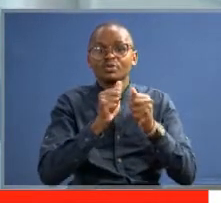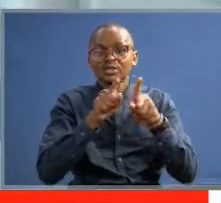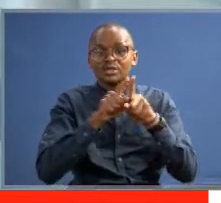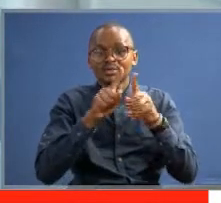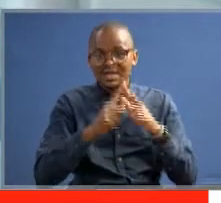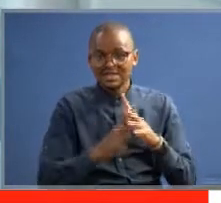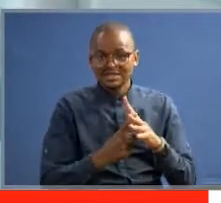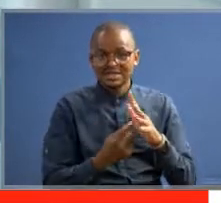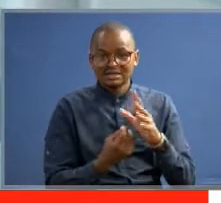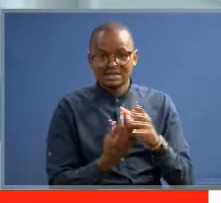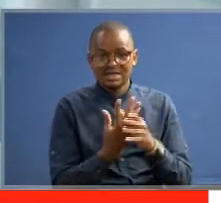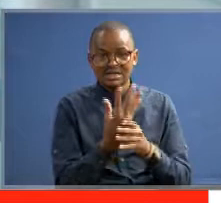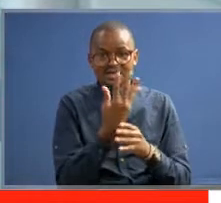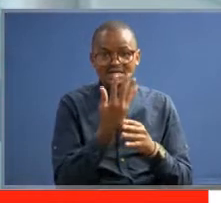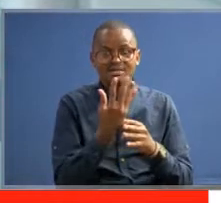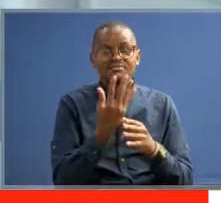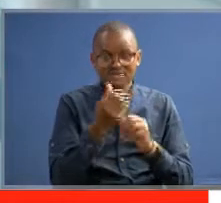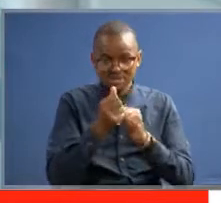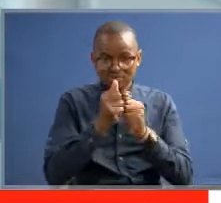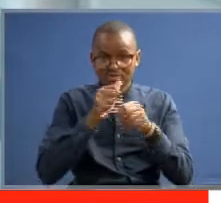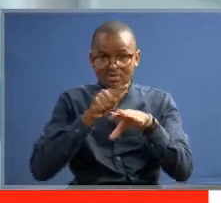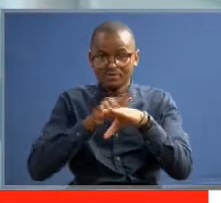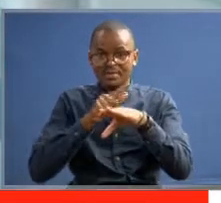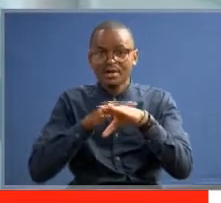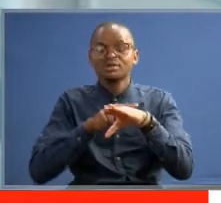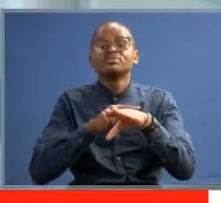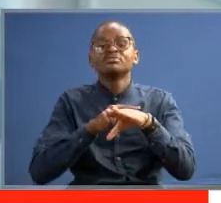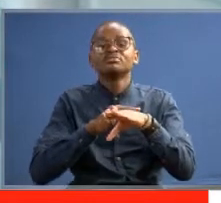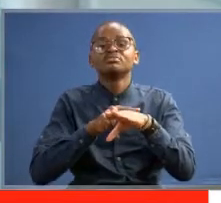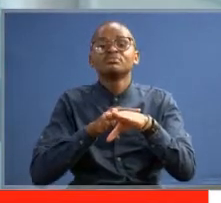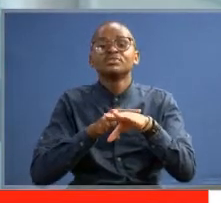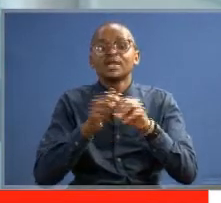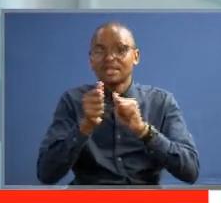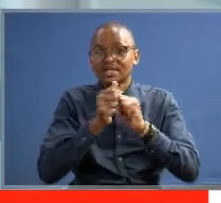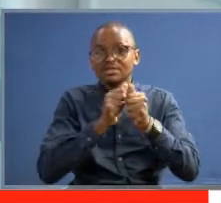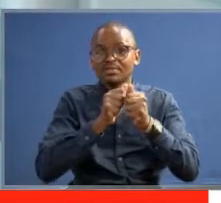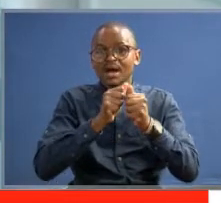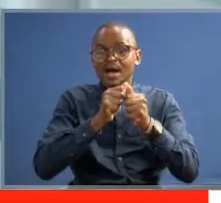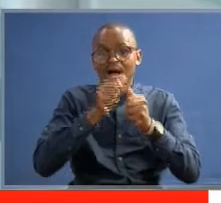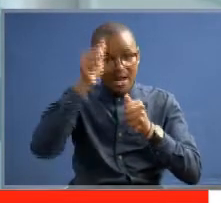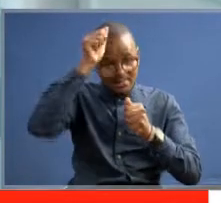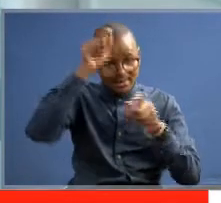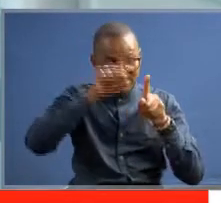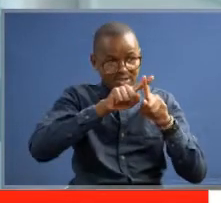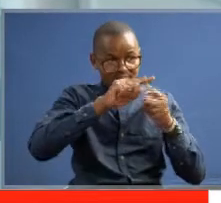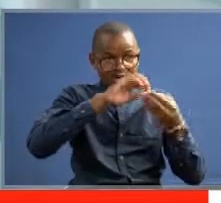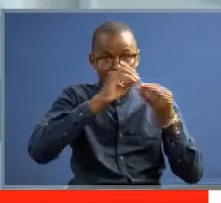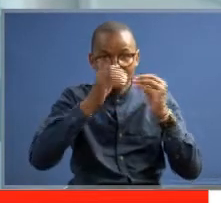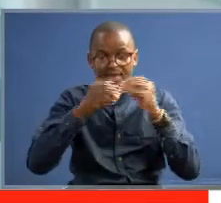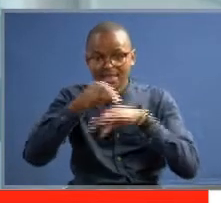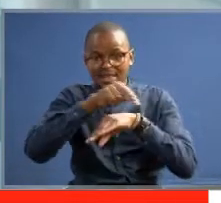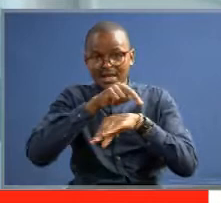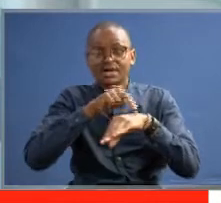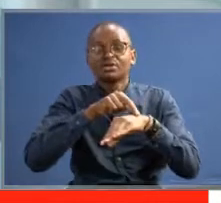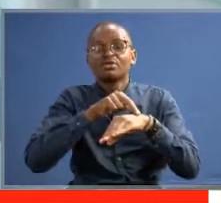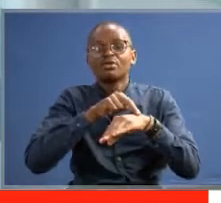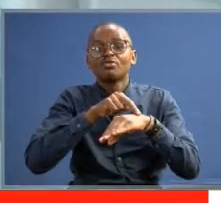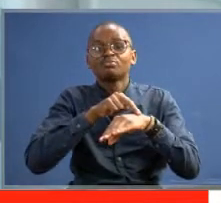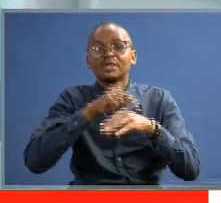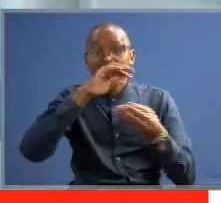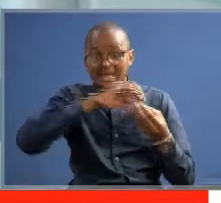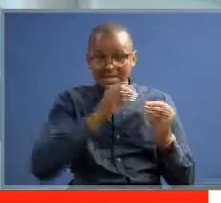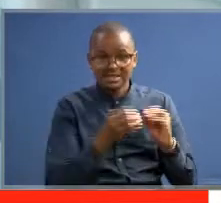start nurturing sports talent at the mass level. The Sports Academy was created, the Kenya National Academy of Sports,